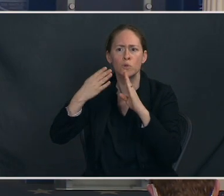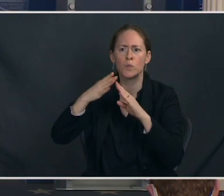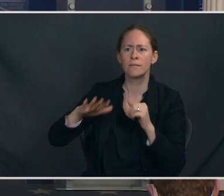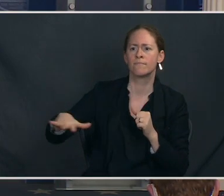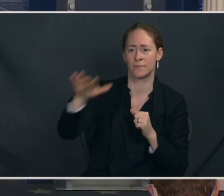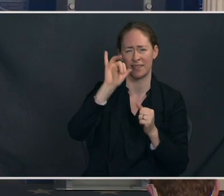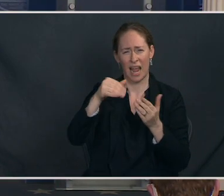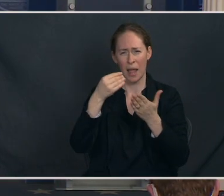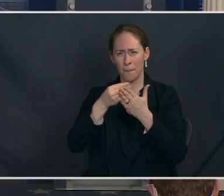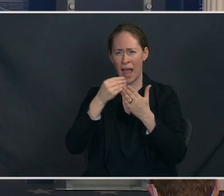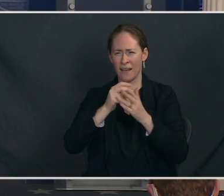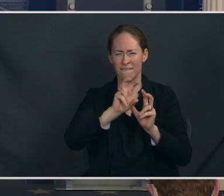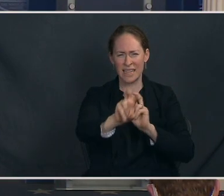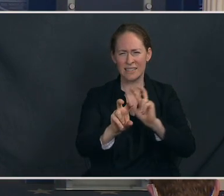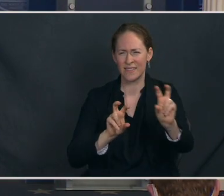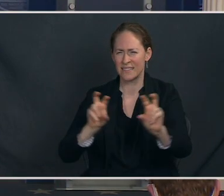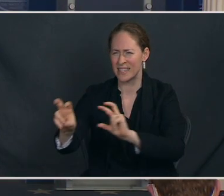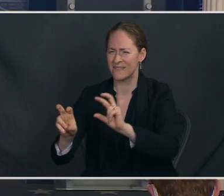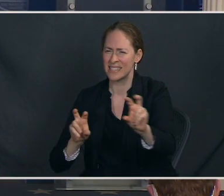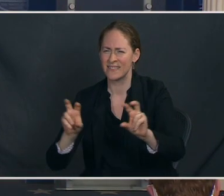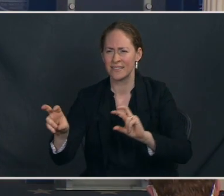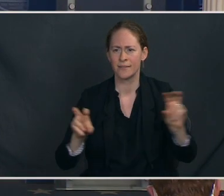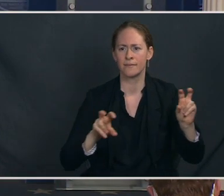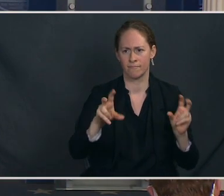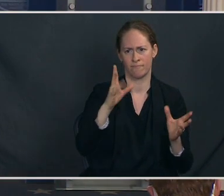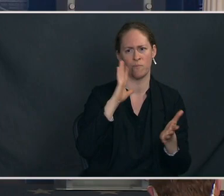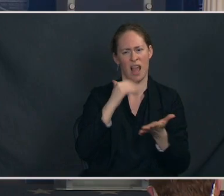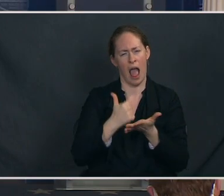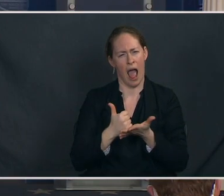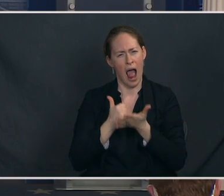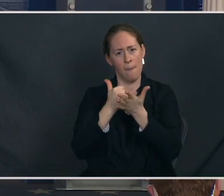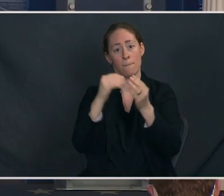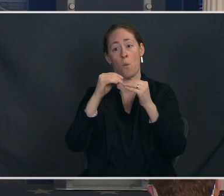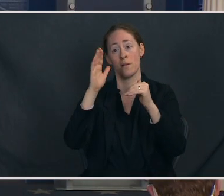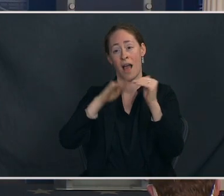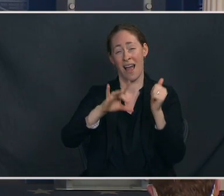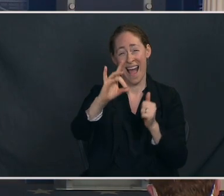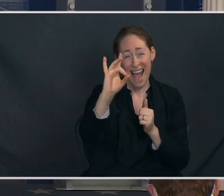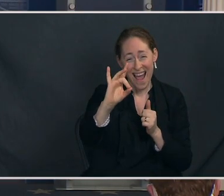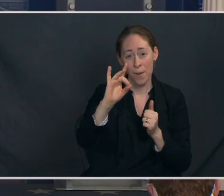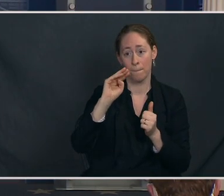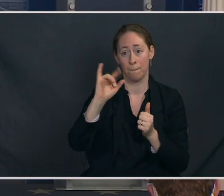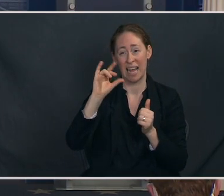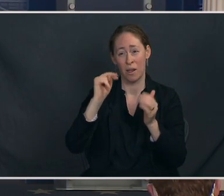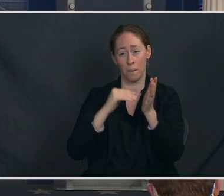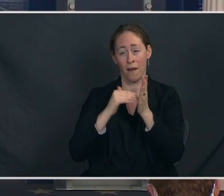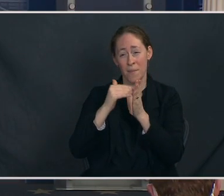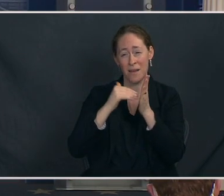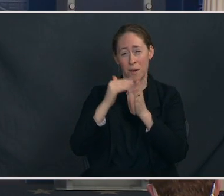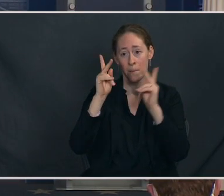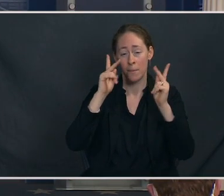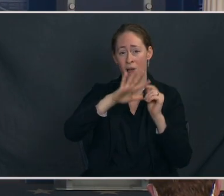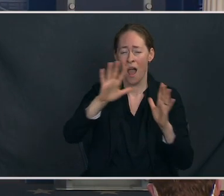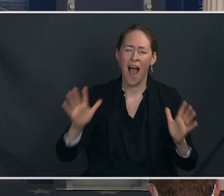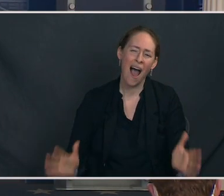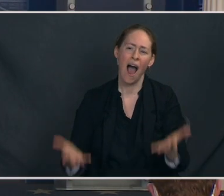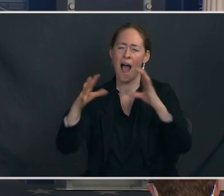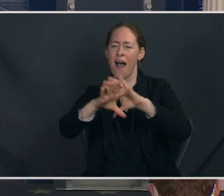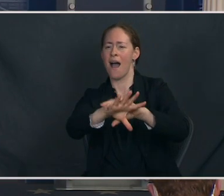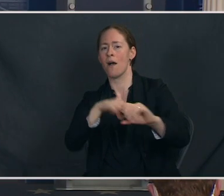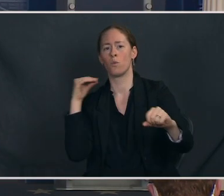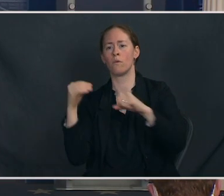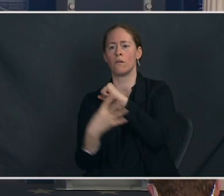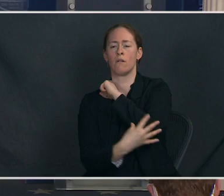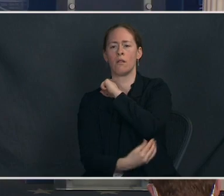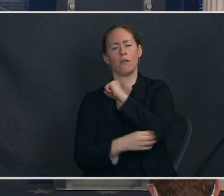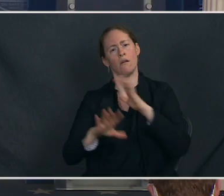8 million Black, Latino, and Asian Americans out of poverty and provide relief across sectors